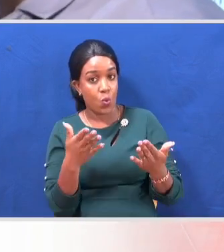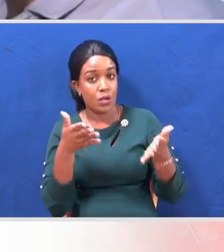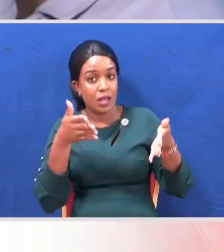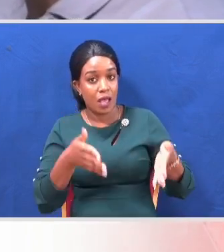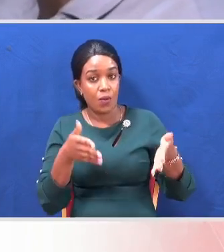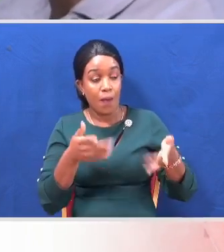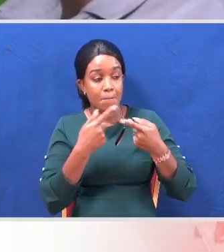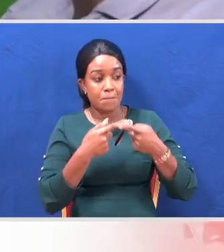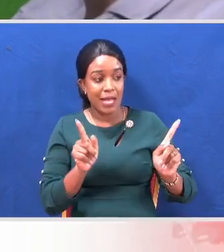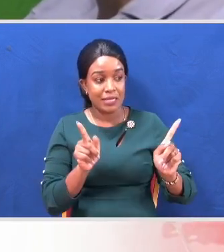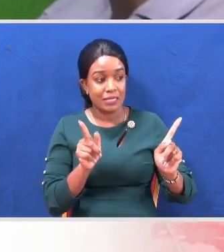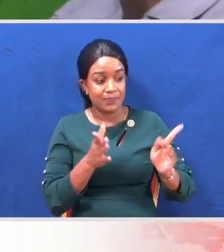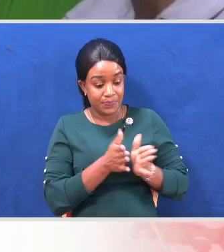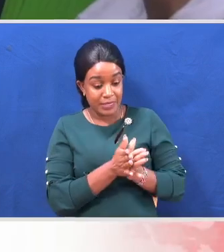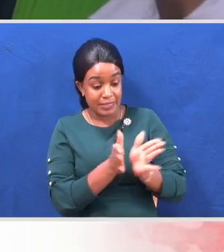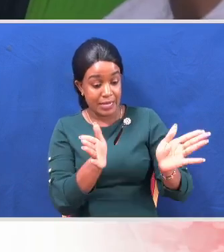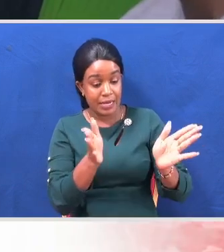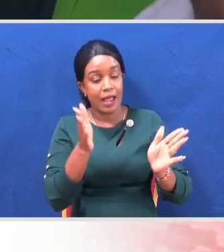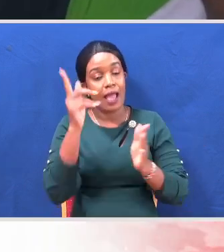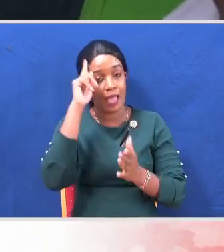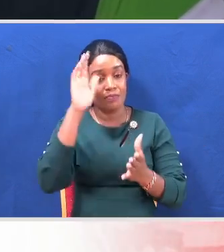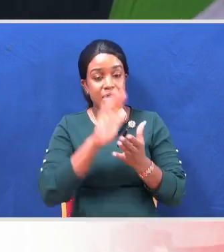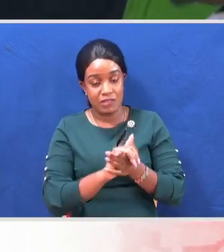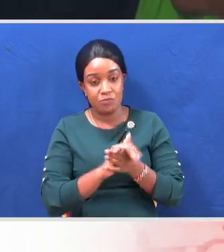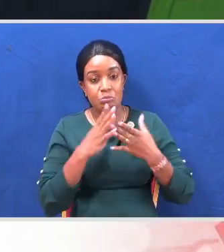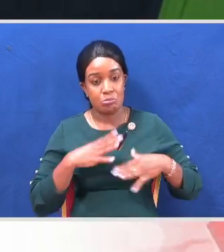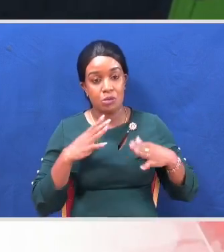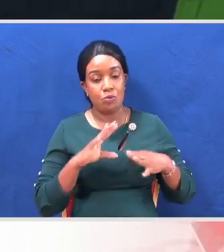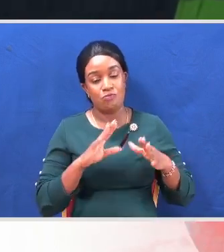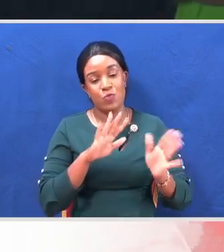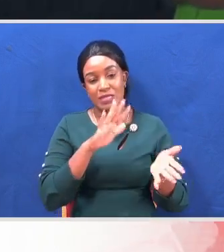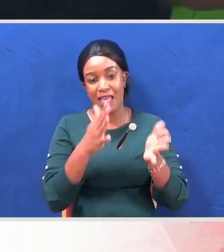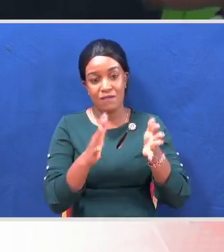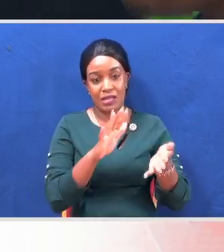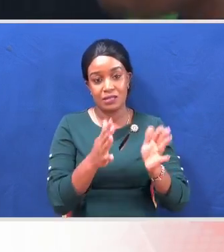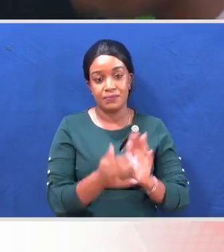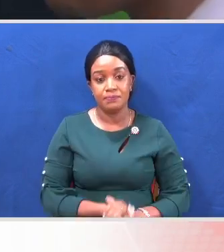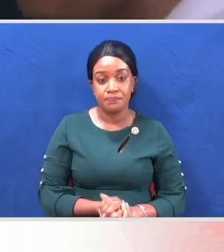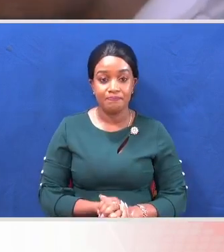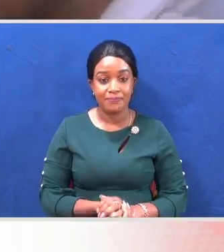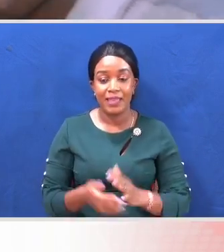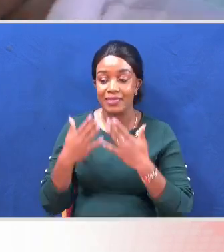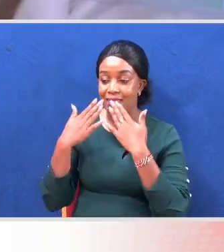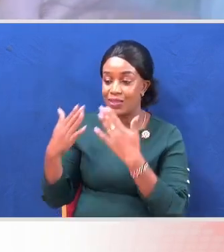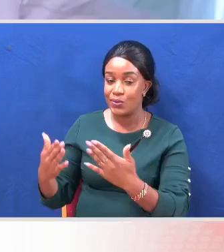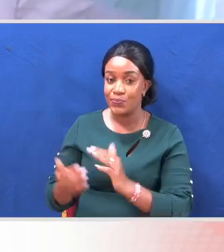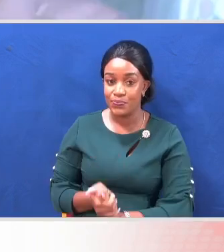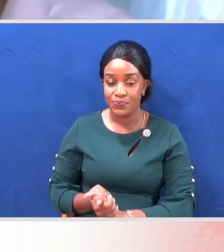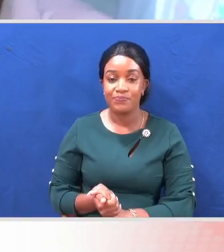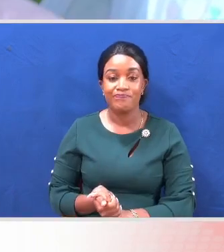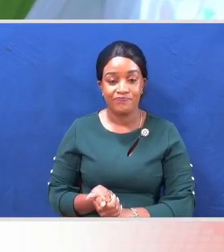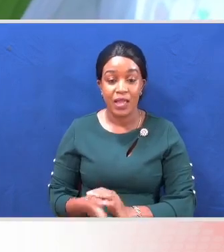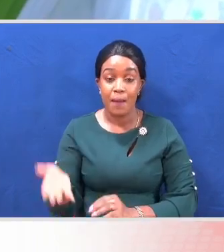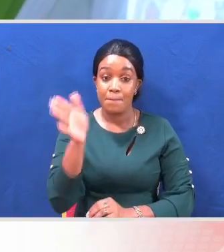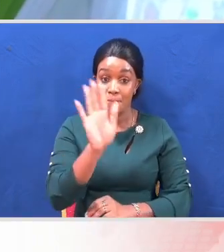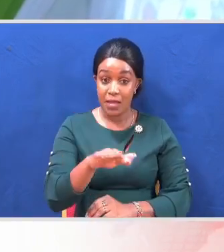But generally, I believe the turnout was average. Yeah. Thank you so much. Thank you. You too. Welcome. Abubakar, that